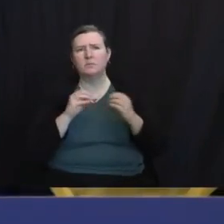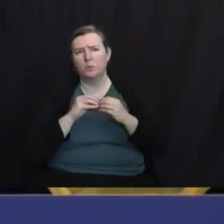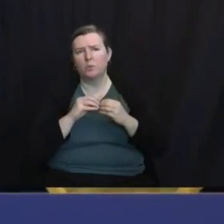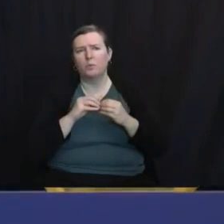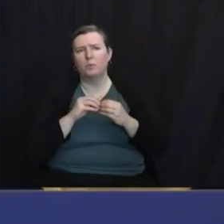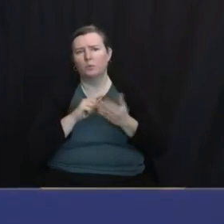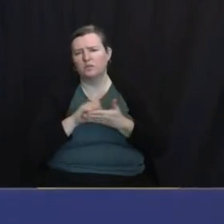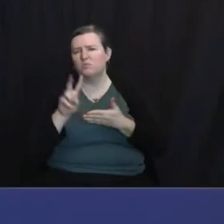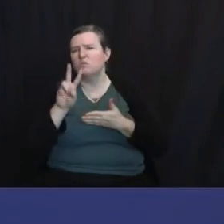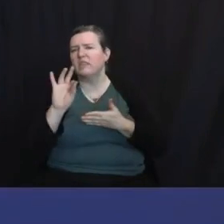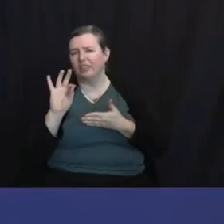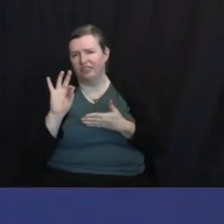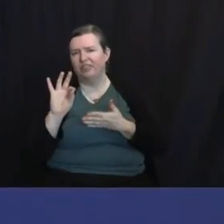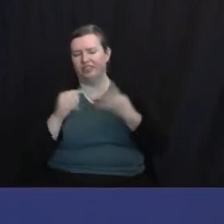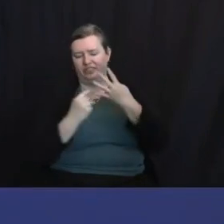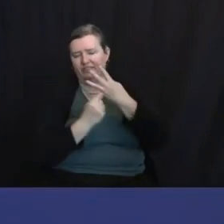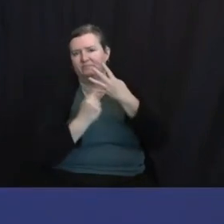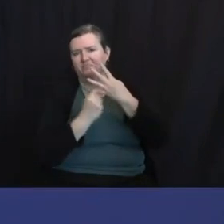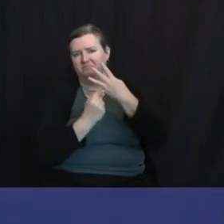remains